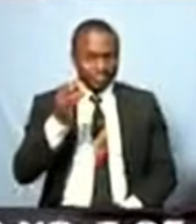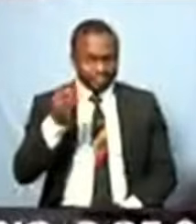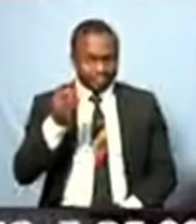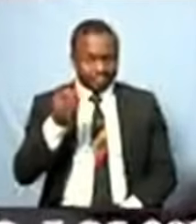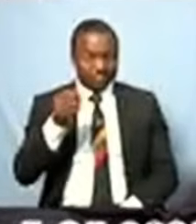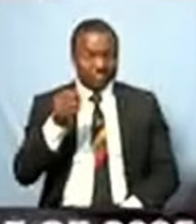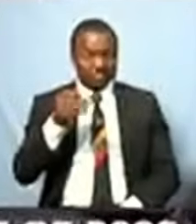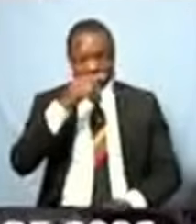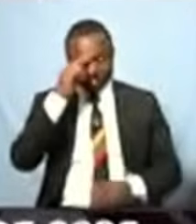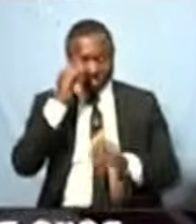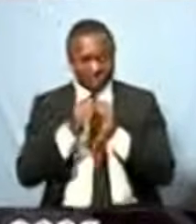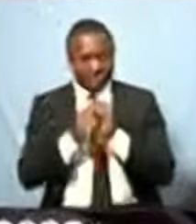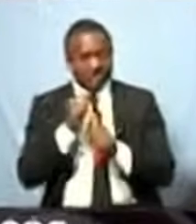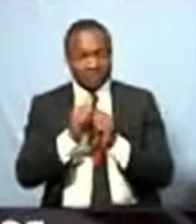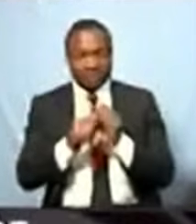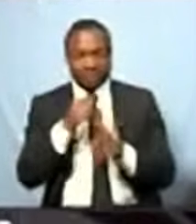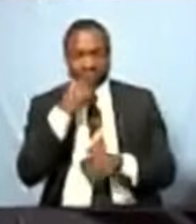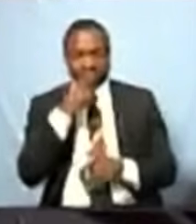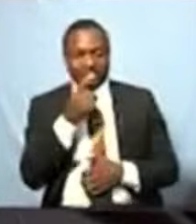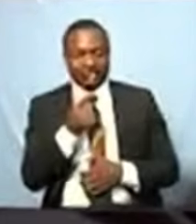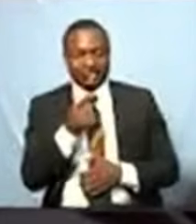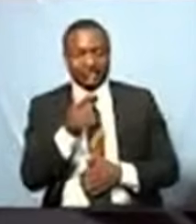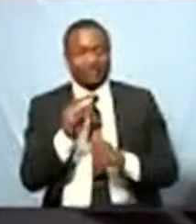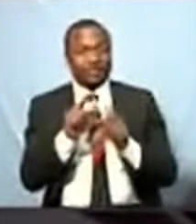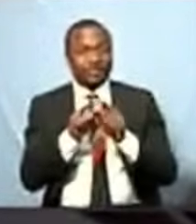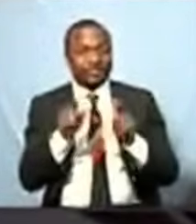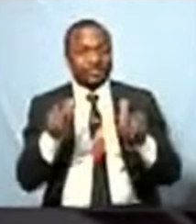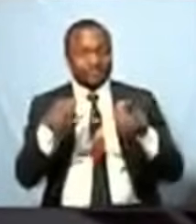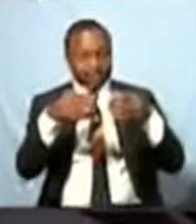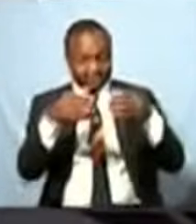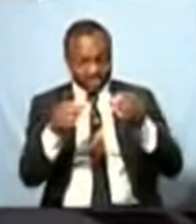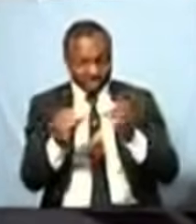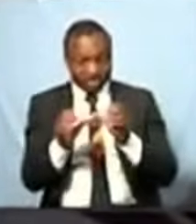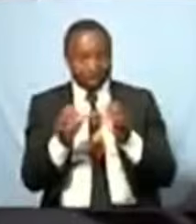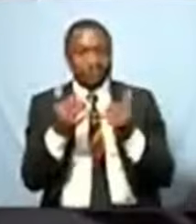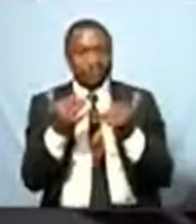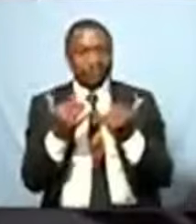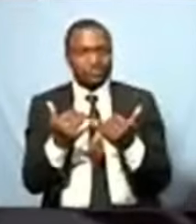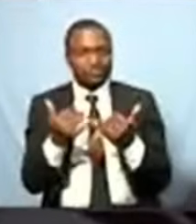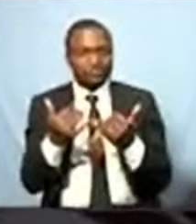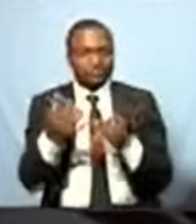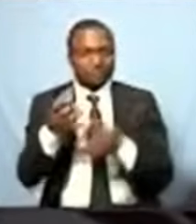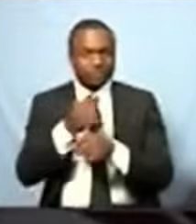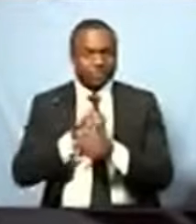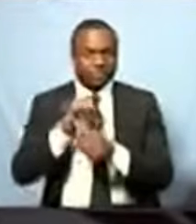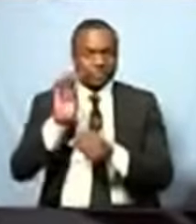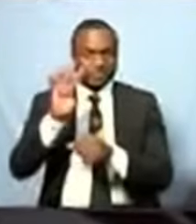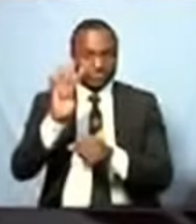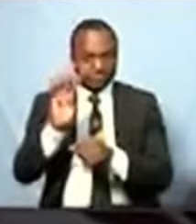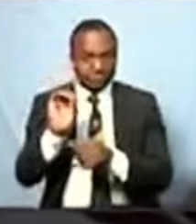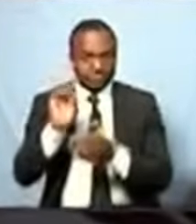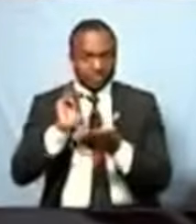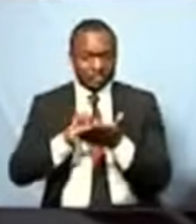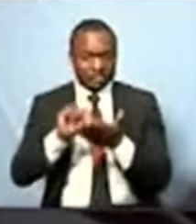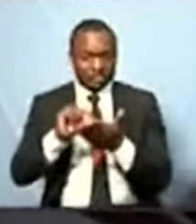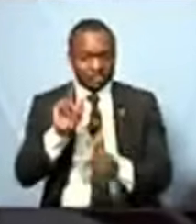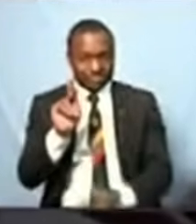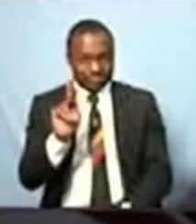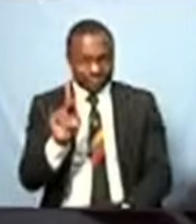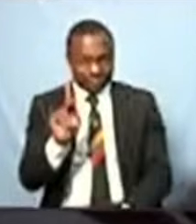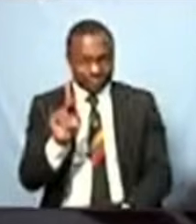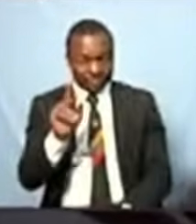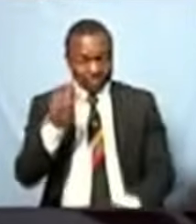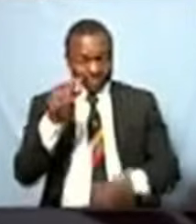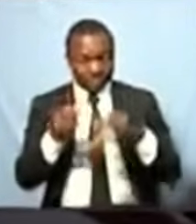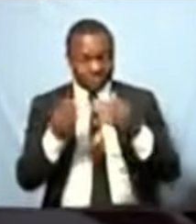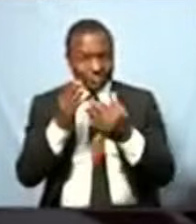right, because we are saying a large constituency now getting 40 million kwacha.